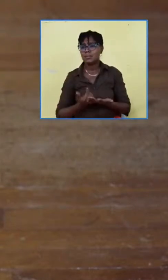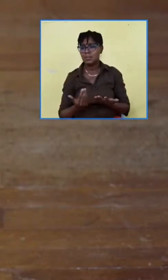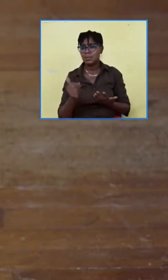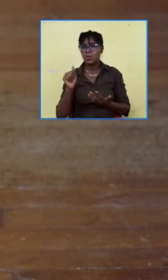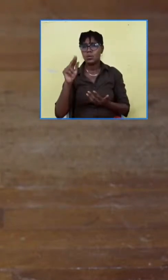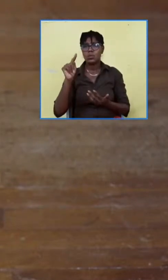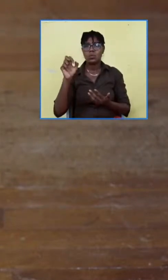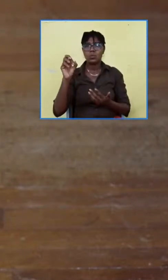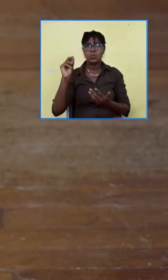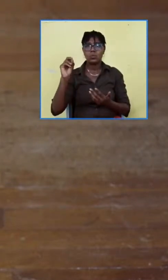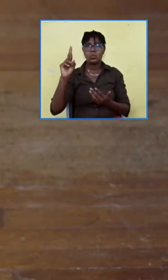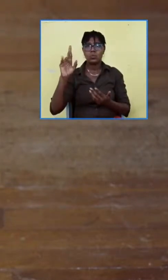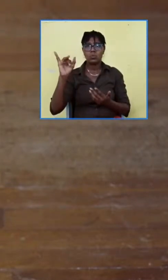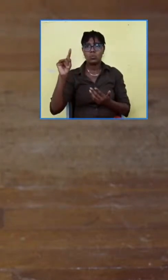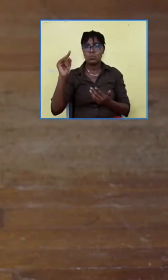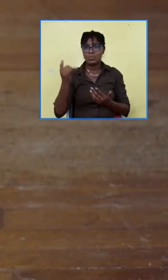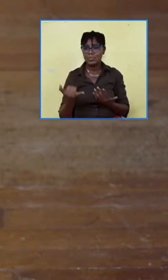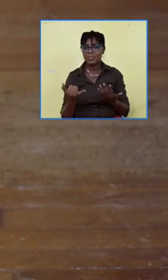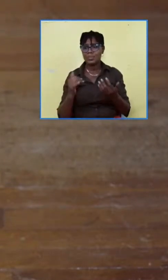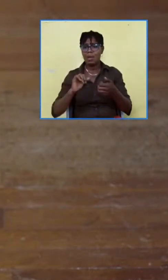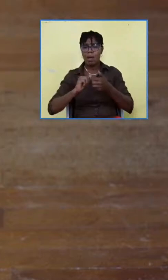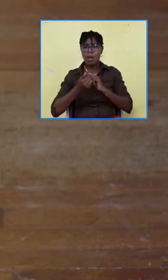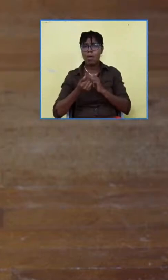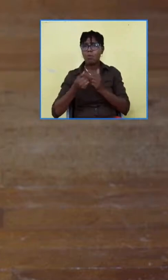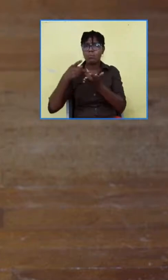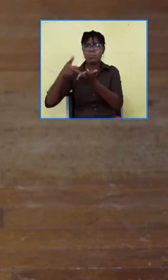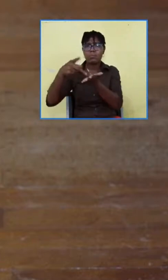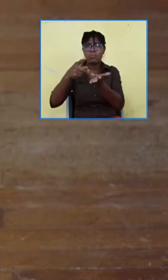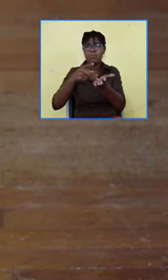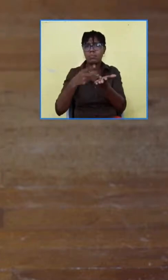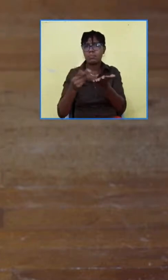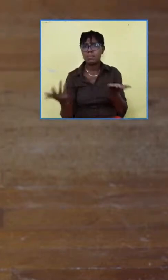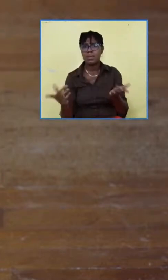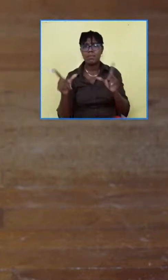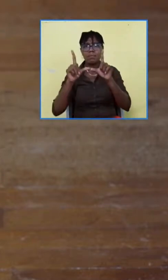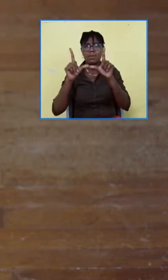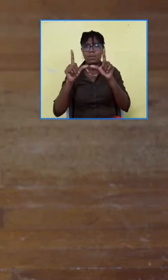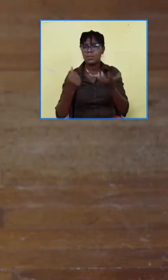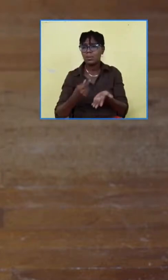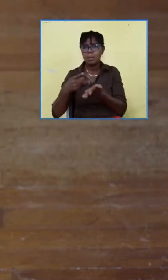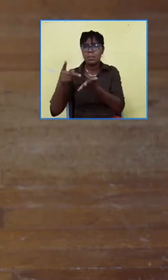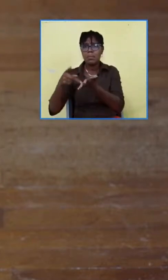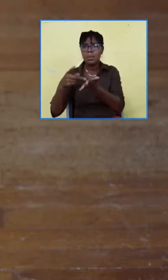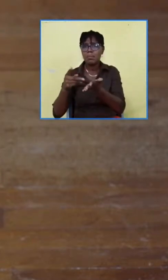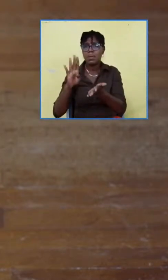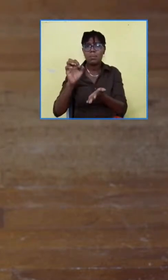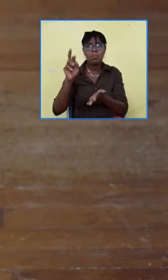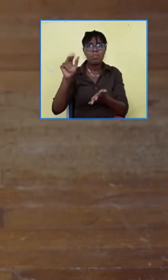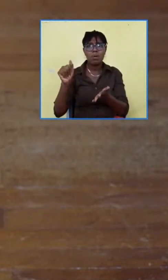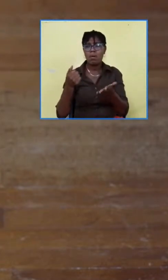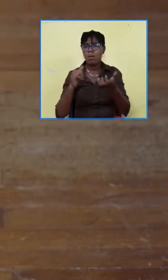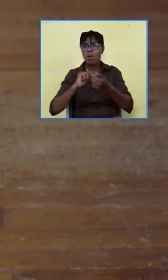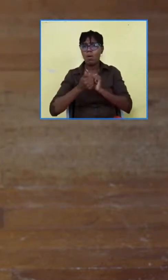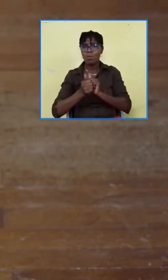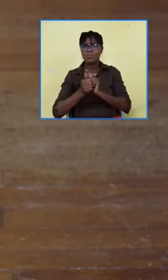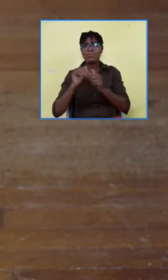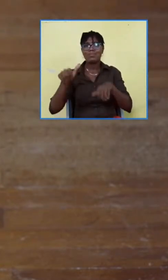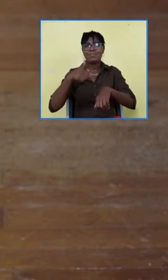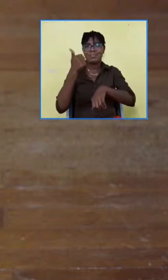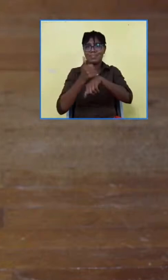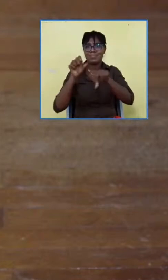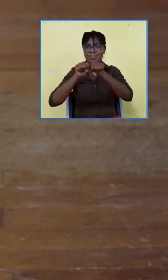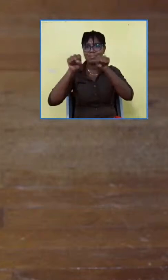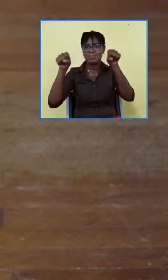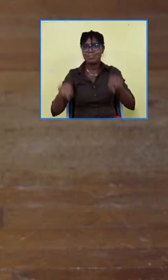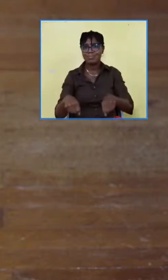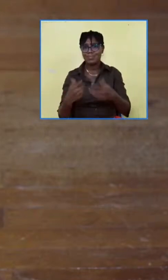consistent and comprehensive tax collection, contribution collection, even social services and other benefit programs need to have